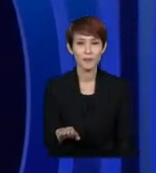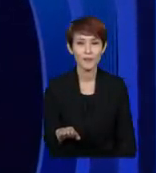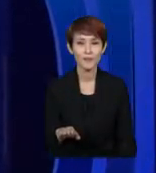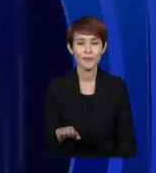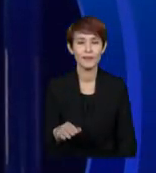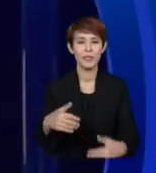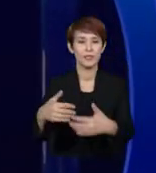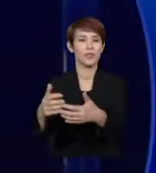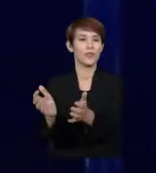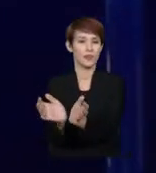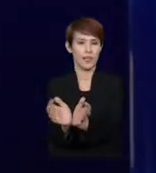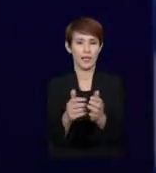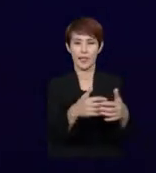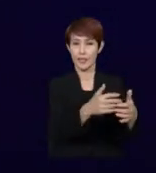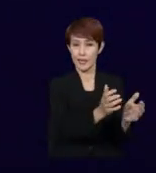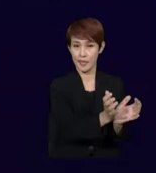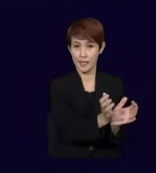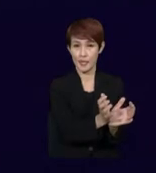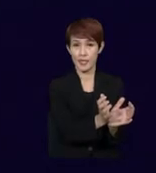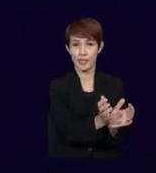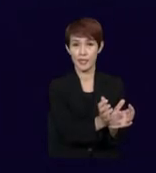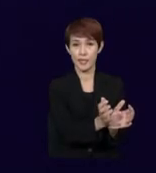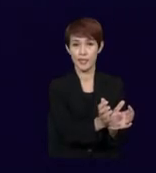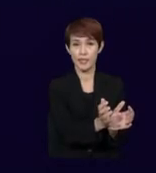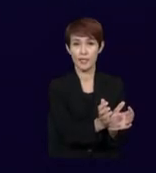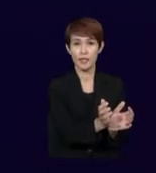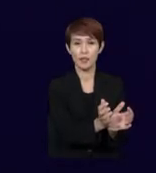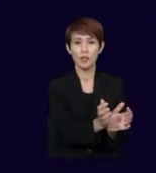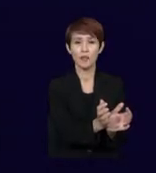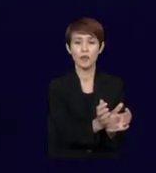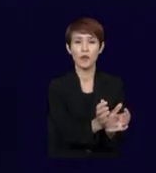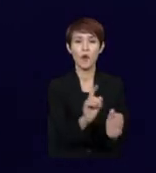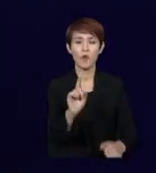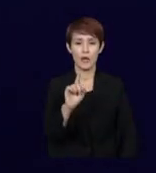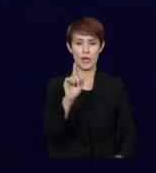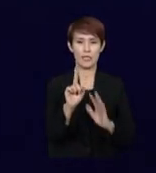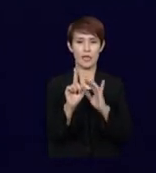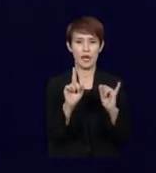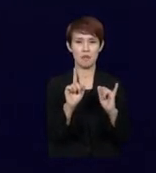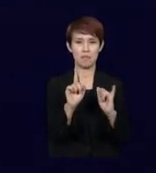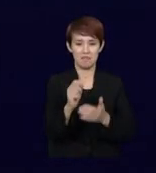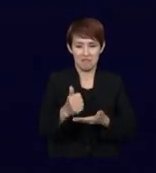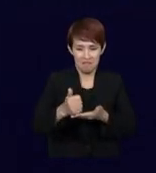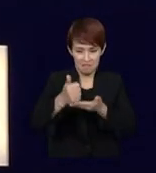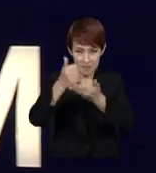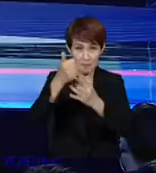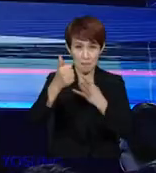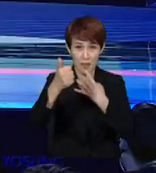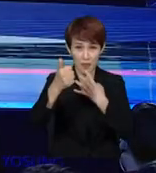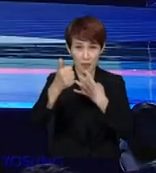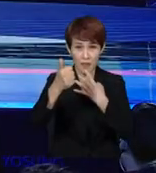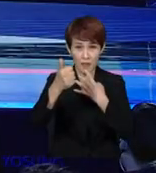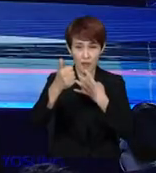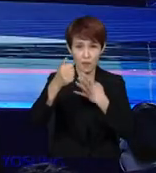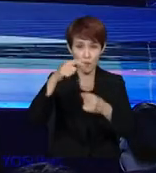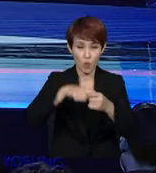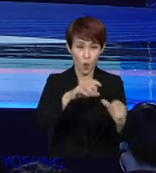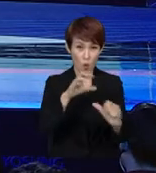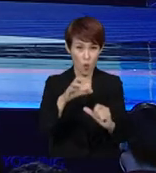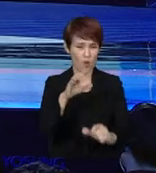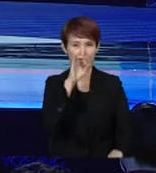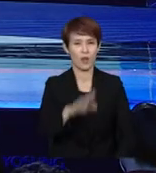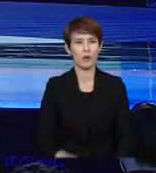into, let's say, a personality cult, which is, for shorthand, the story of Trump and the Republicans in the